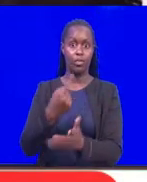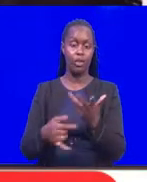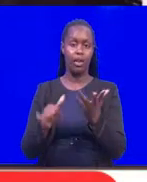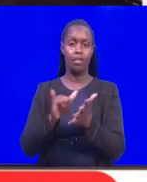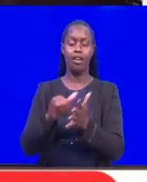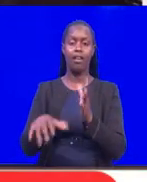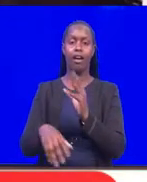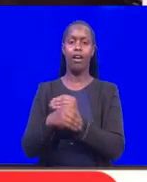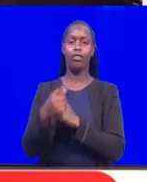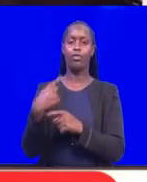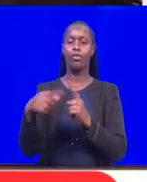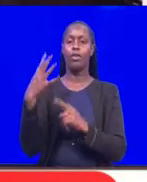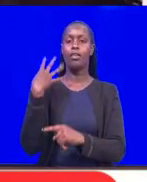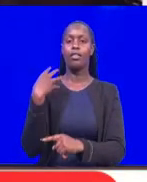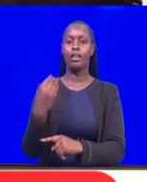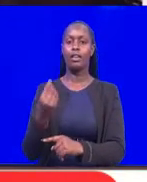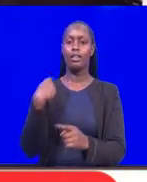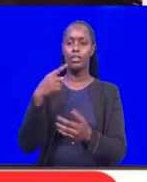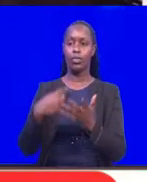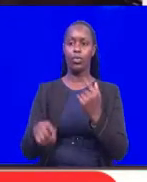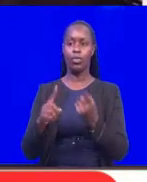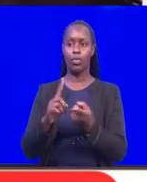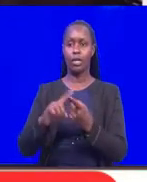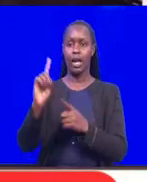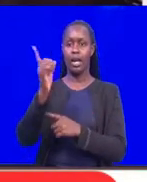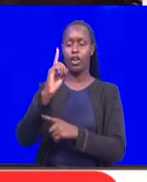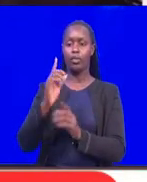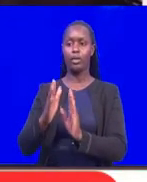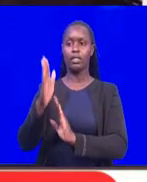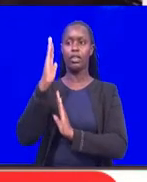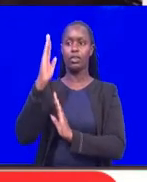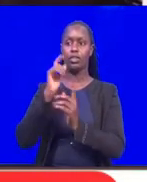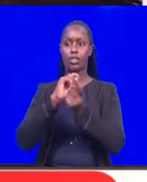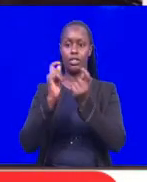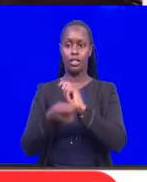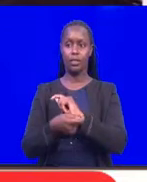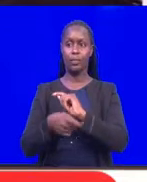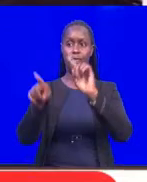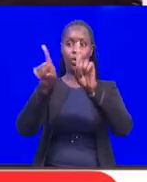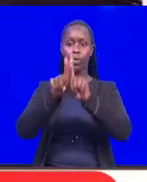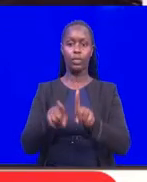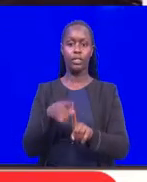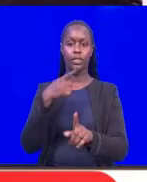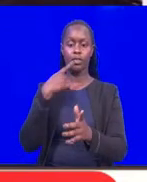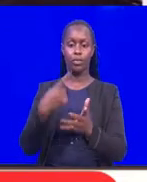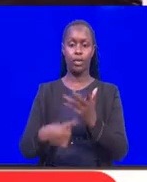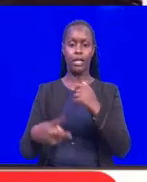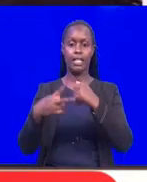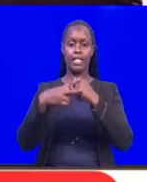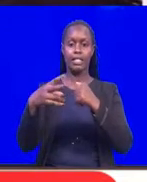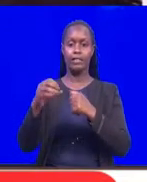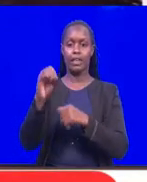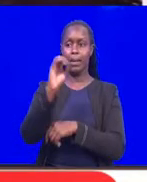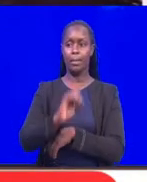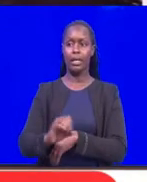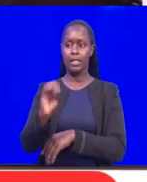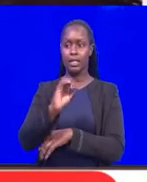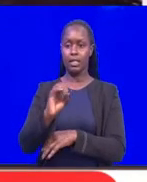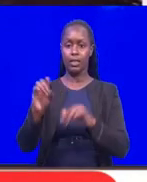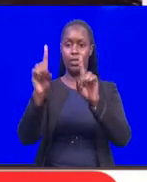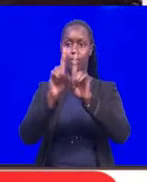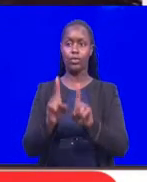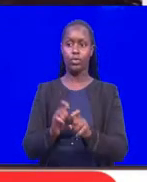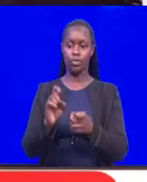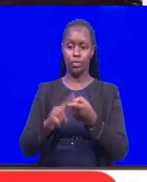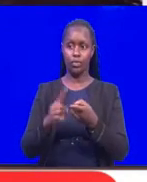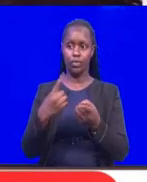the recent upswing of the Nairobi Securities Exchange, witnessing a remarkable 70% surge in trading activities over